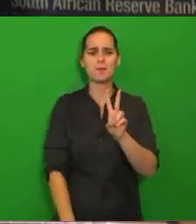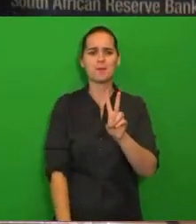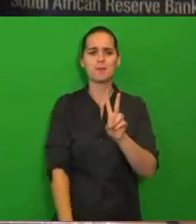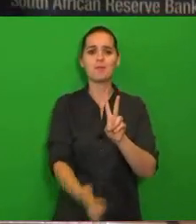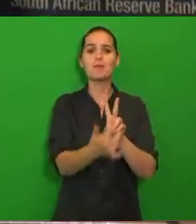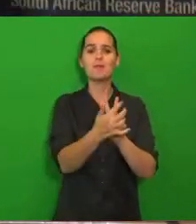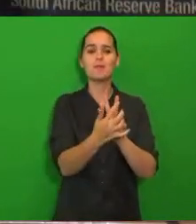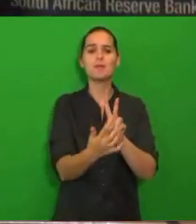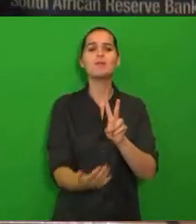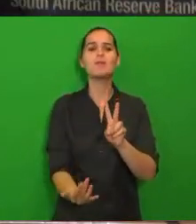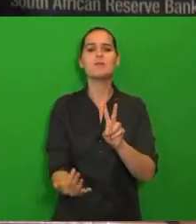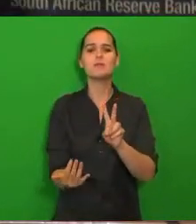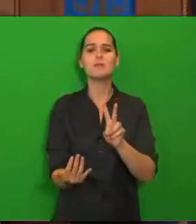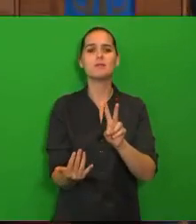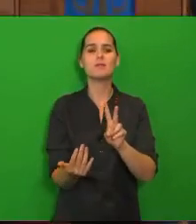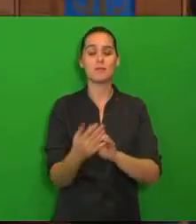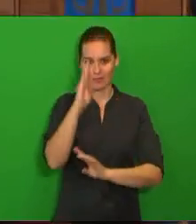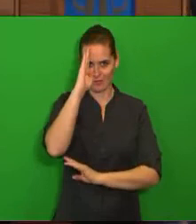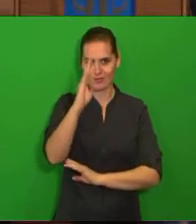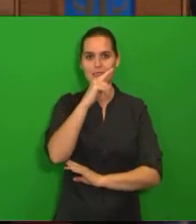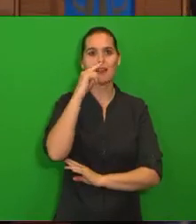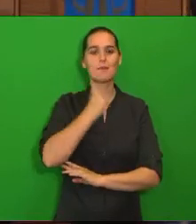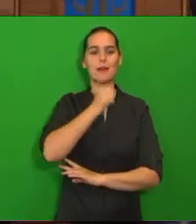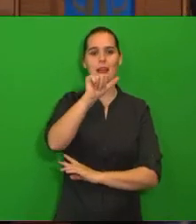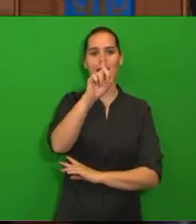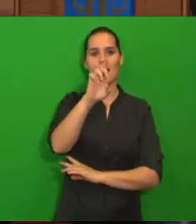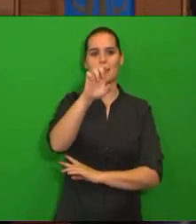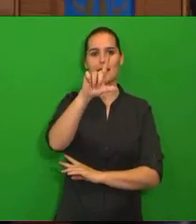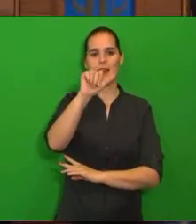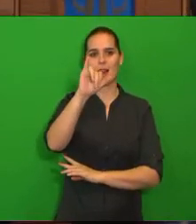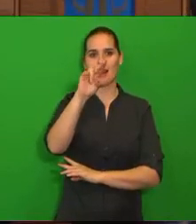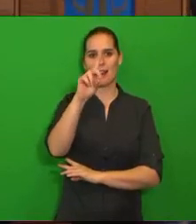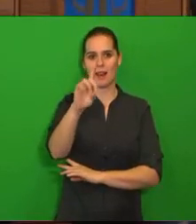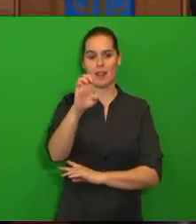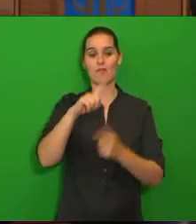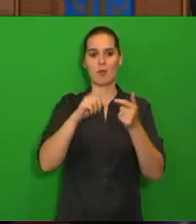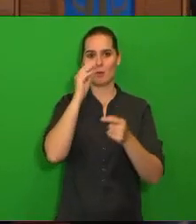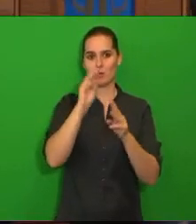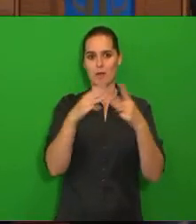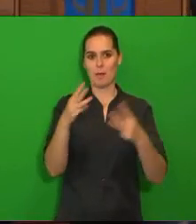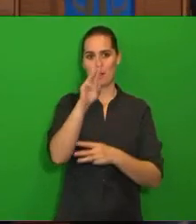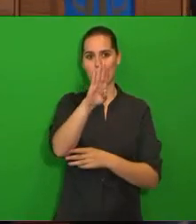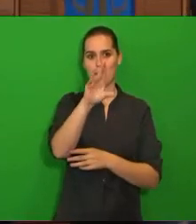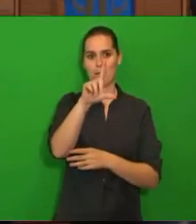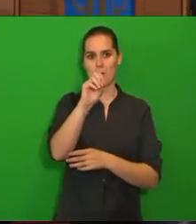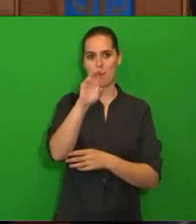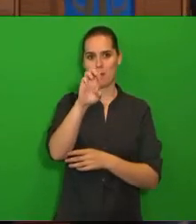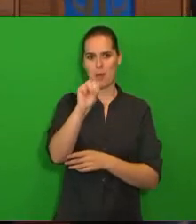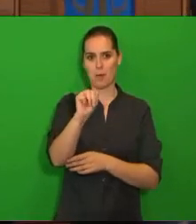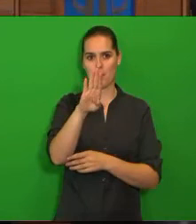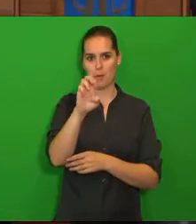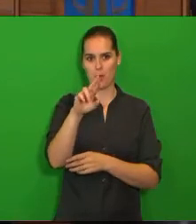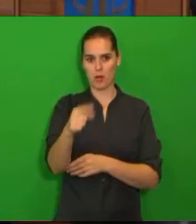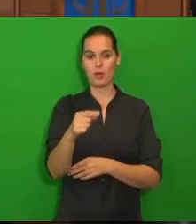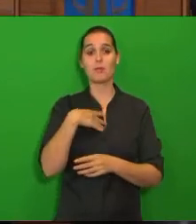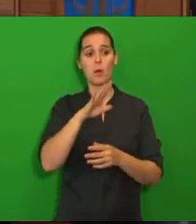Yeah. My name is Adelaide Changole from Bloomberg. My question is directed to the Deputy Governor,